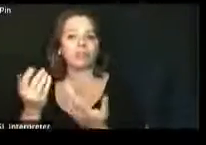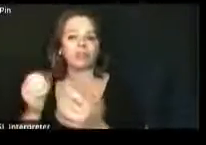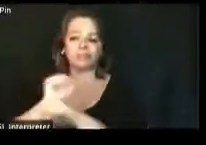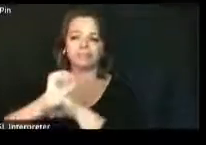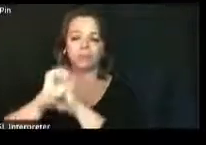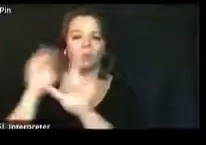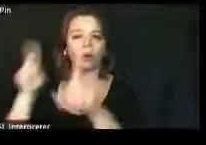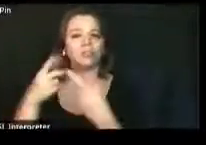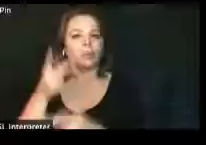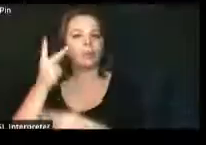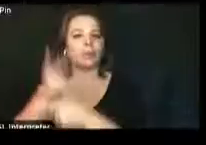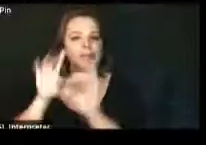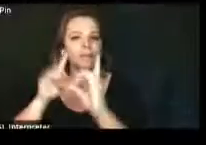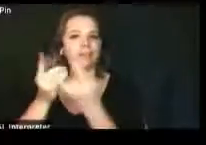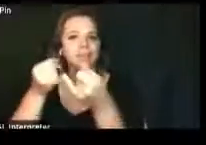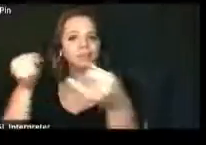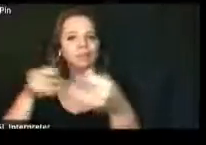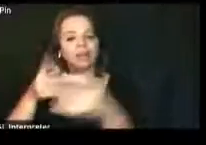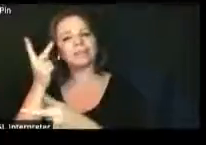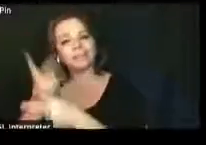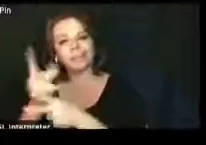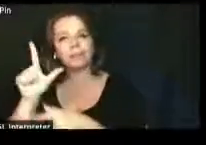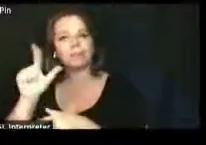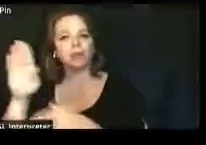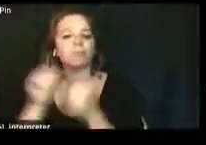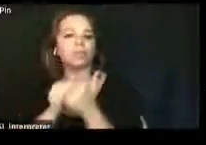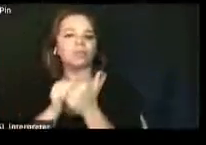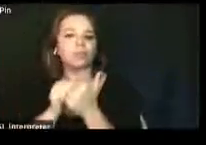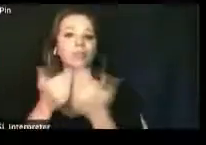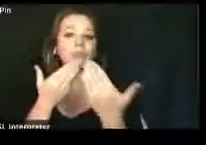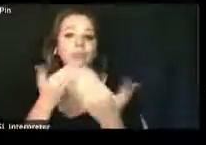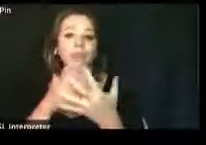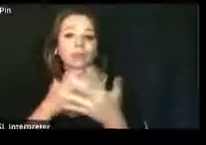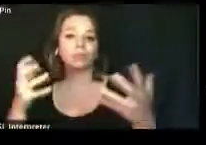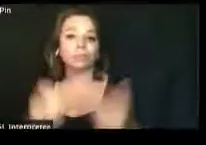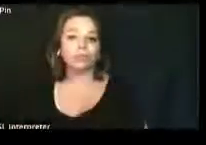keep Long Beach together. Thank you so much.